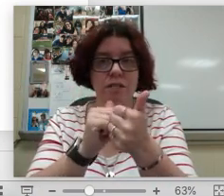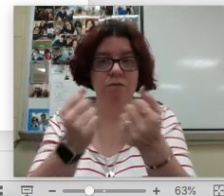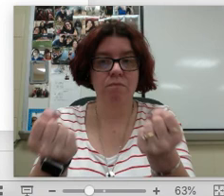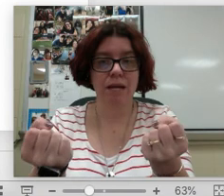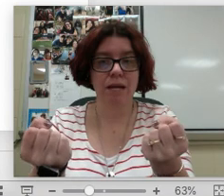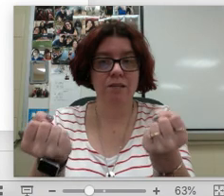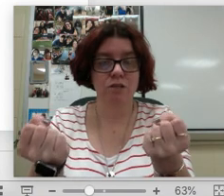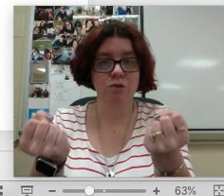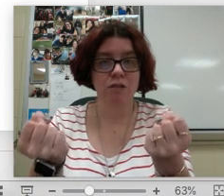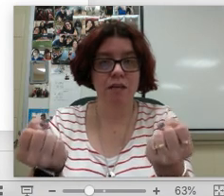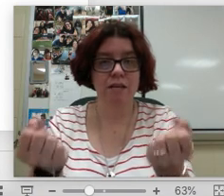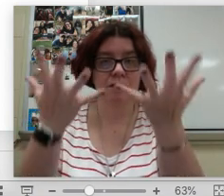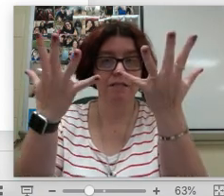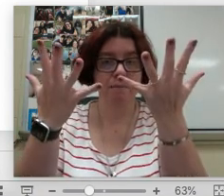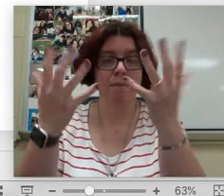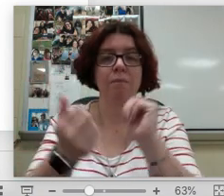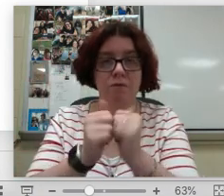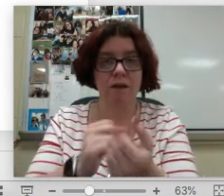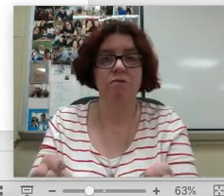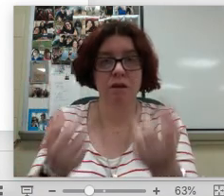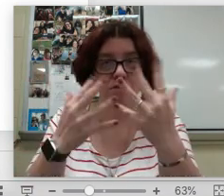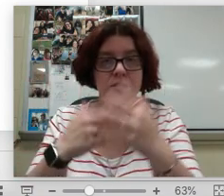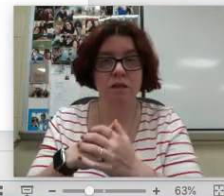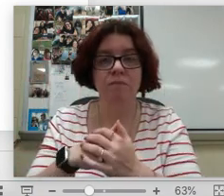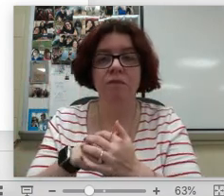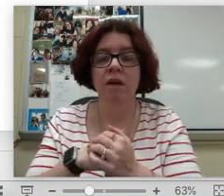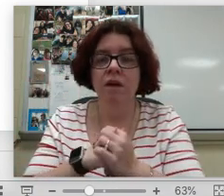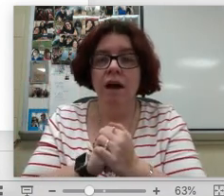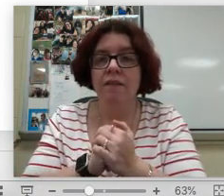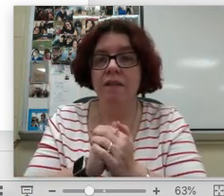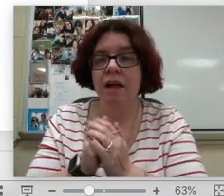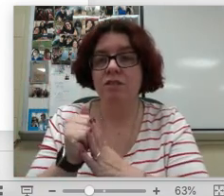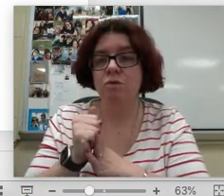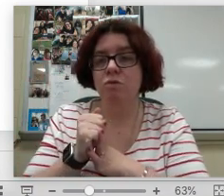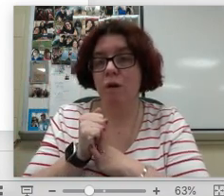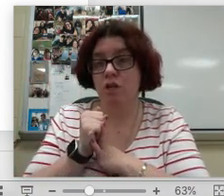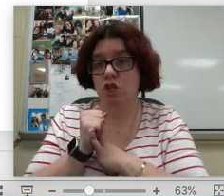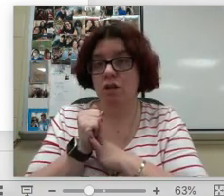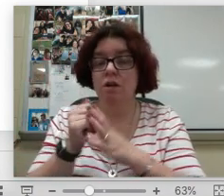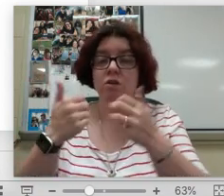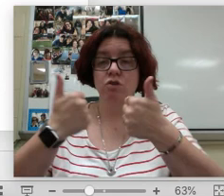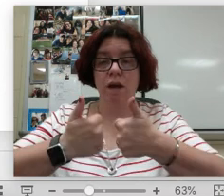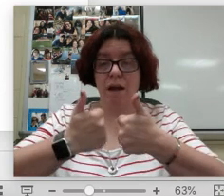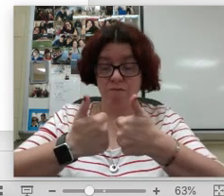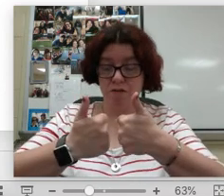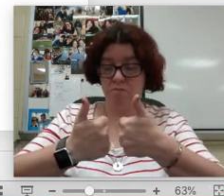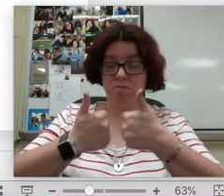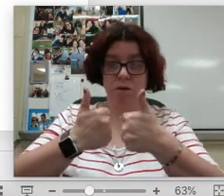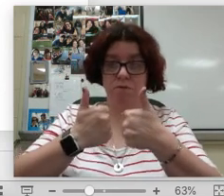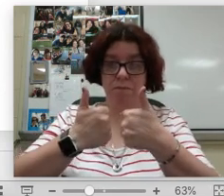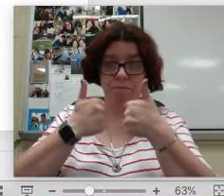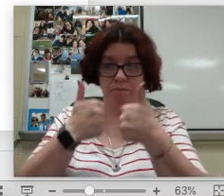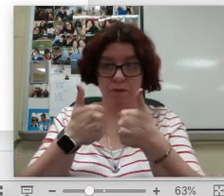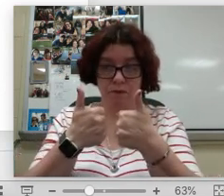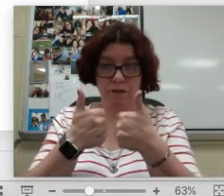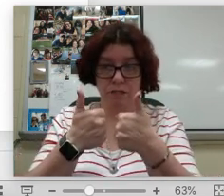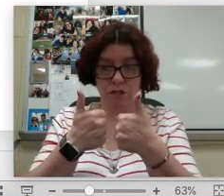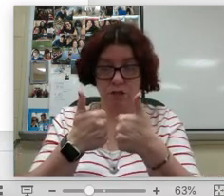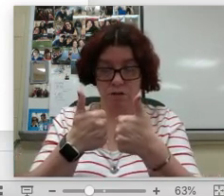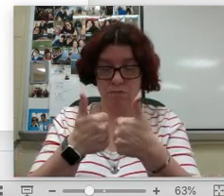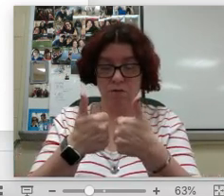trying to see if my hands, you see the S's and they pop up to 5s. Okay, you can see that. And then the last one is which. So I have my thumbs up.